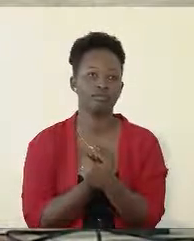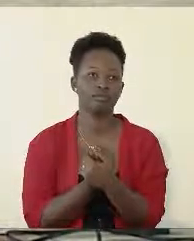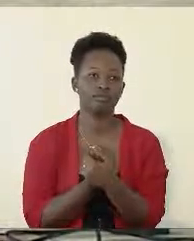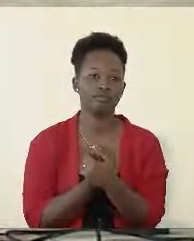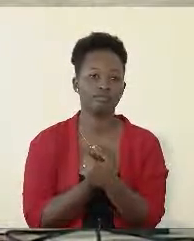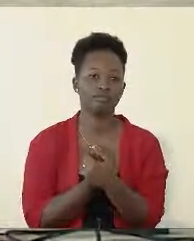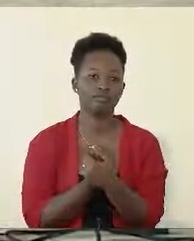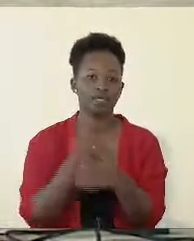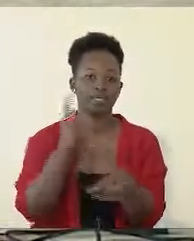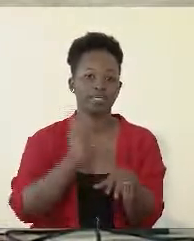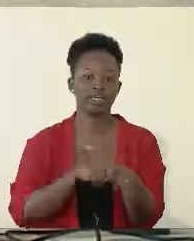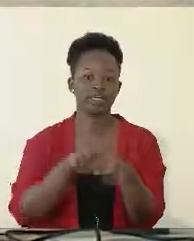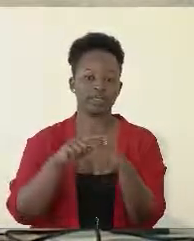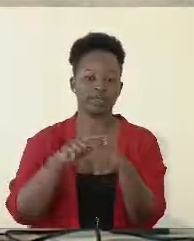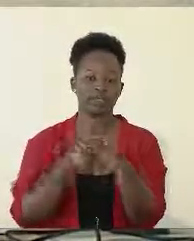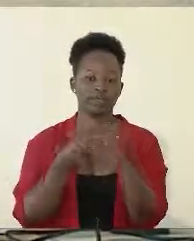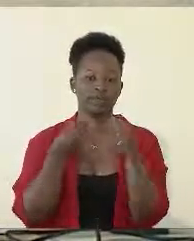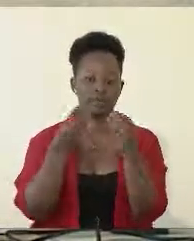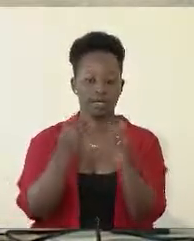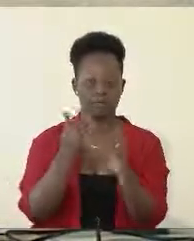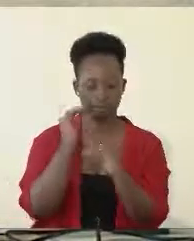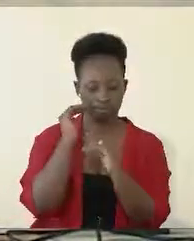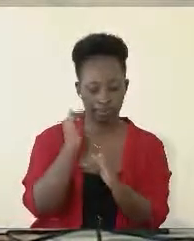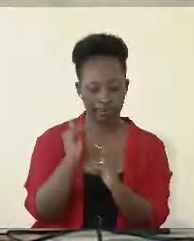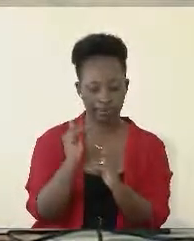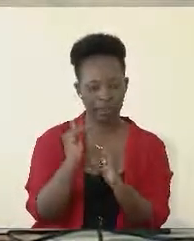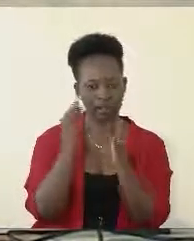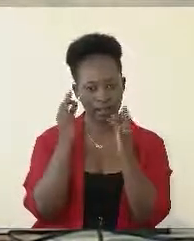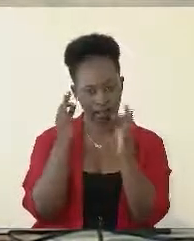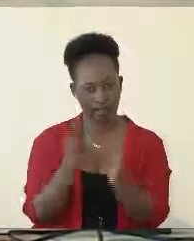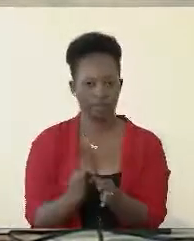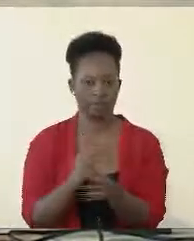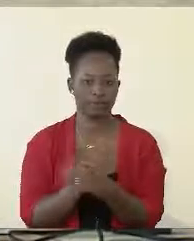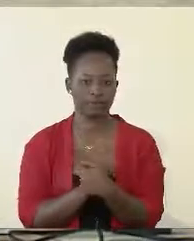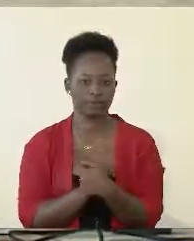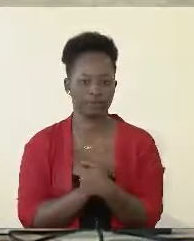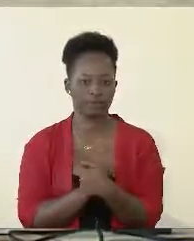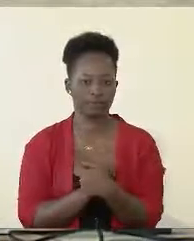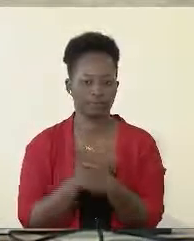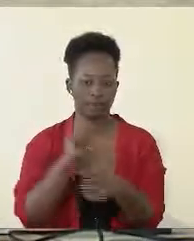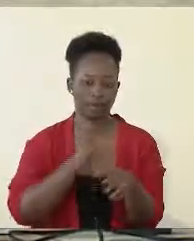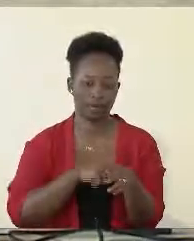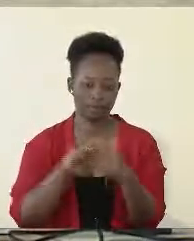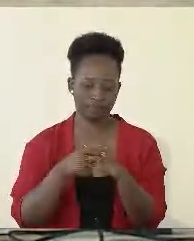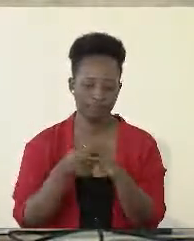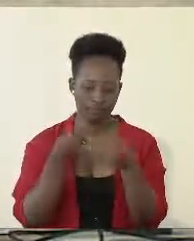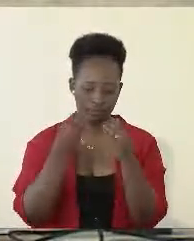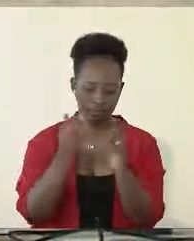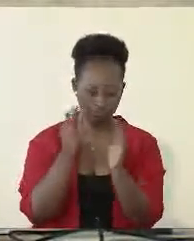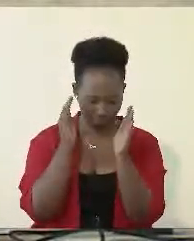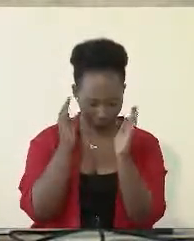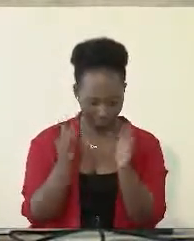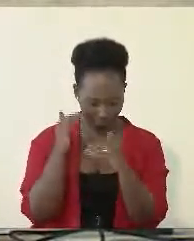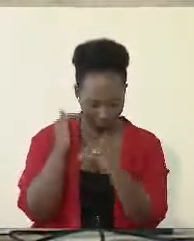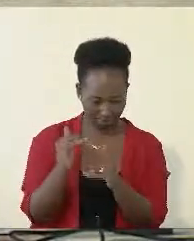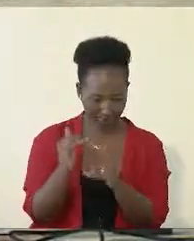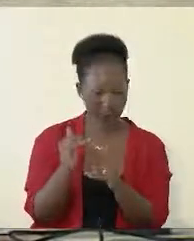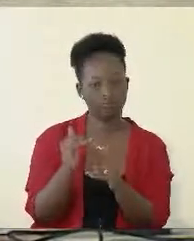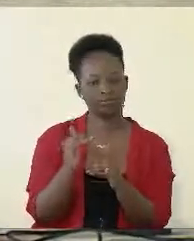When you start offering a range of products, offering a range a range